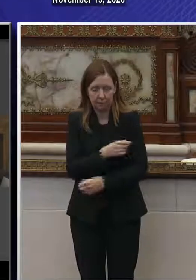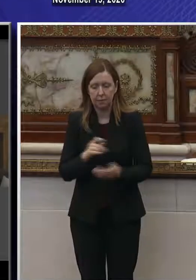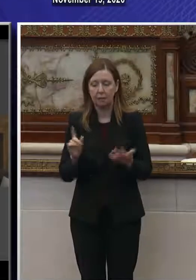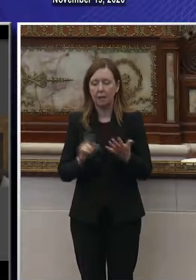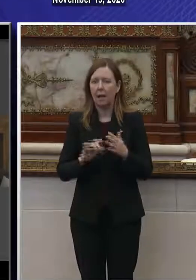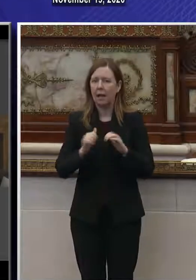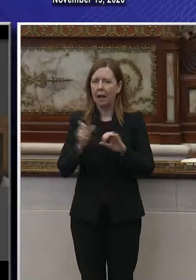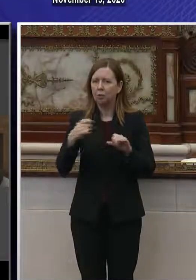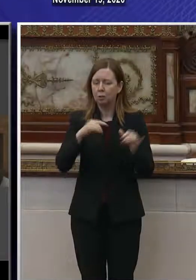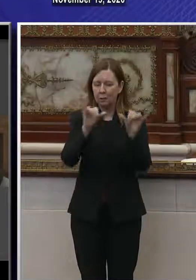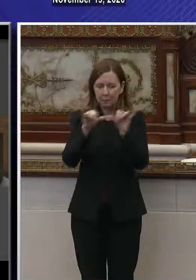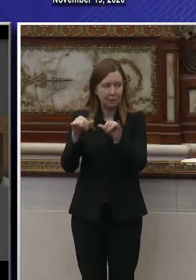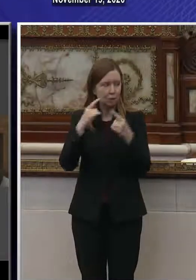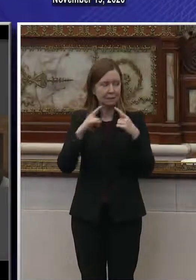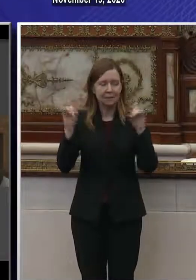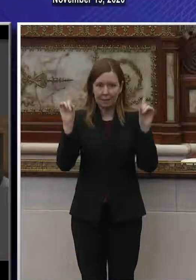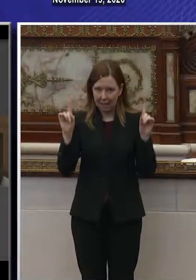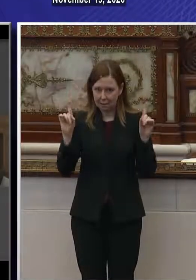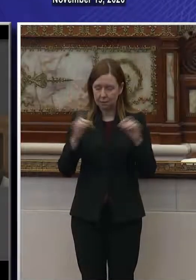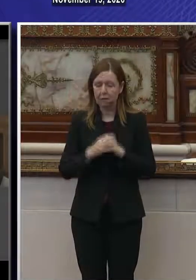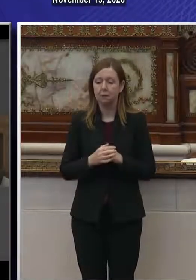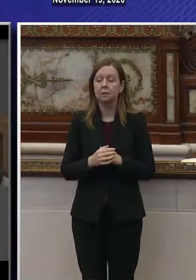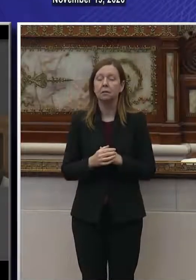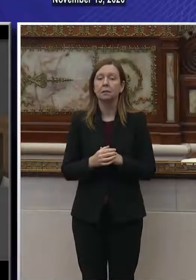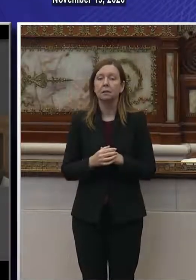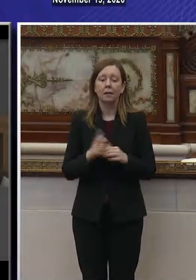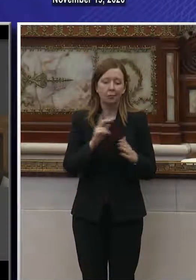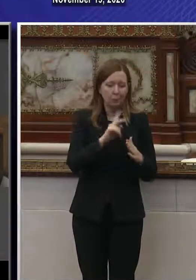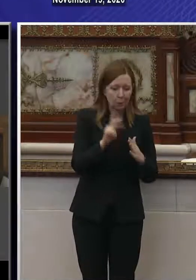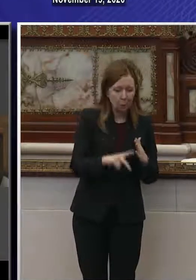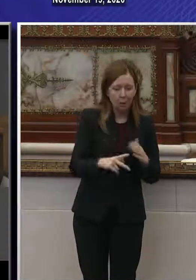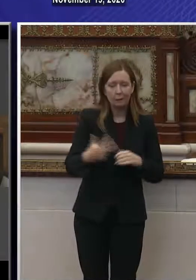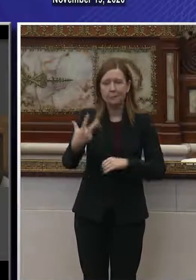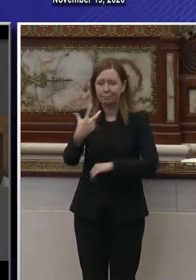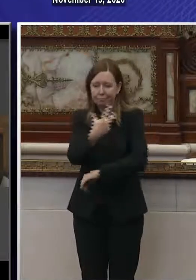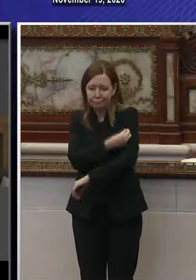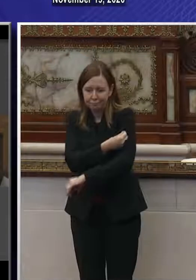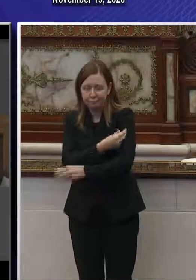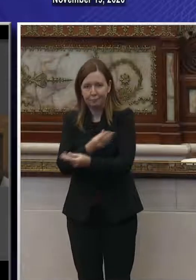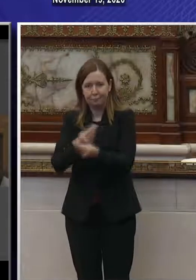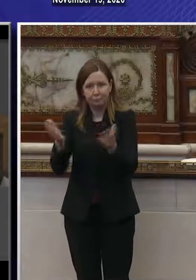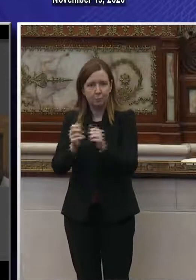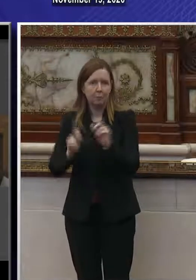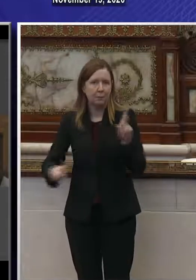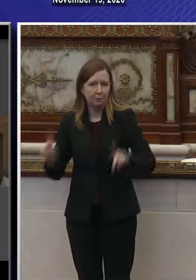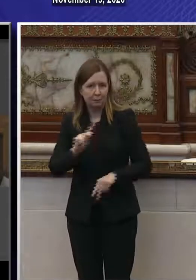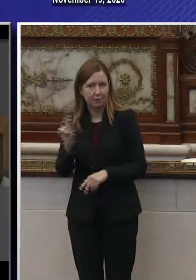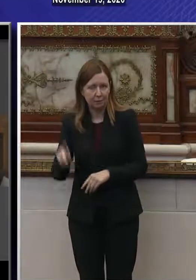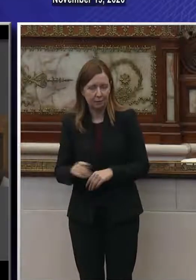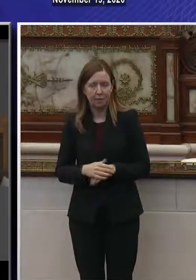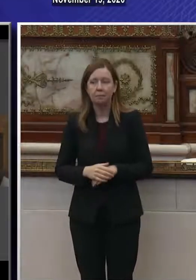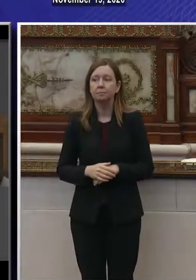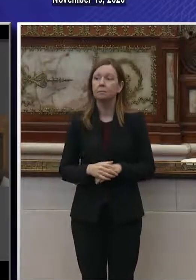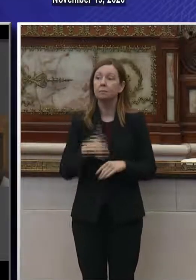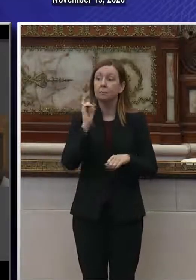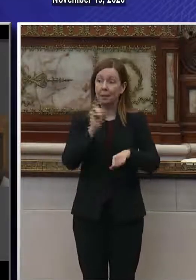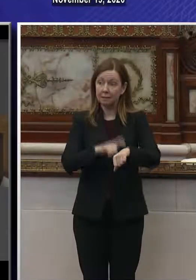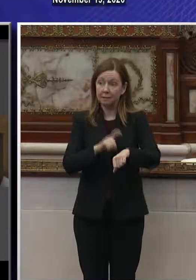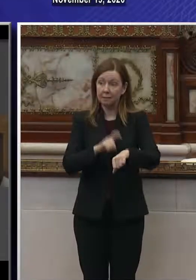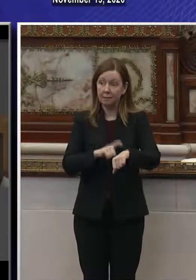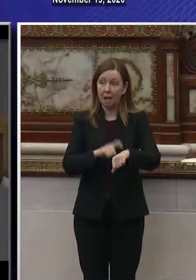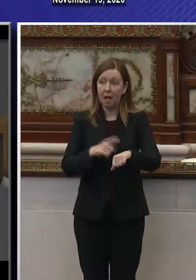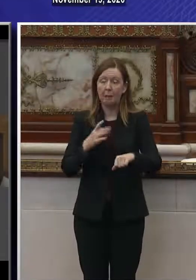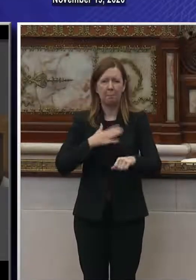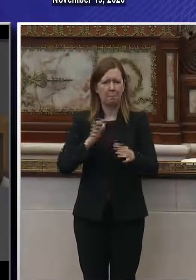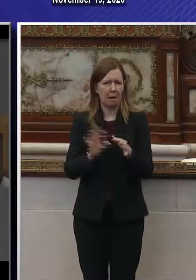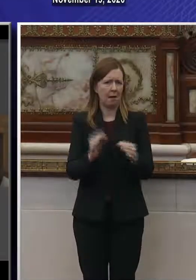how we should measure success of programs aimed at vaccinating the Philadelphia public. In the interest of time, I'm going to